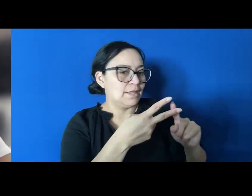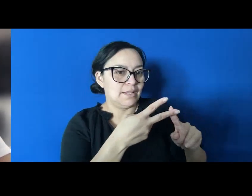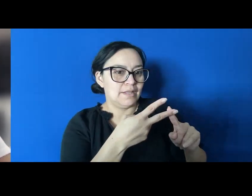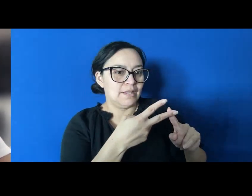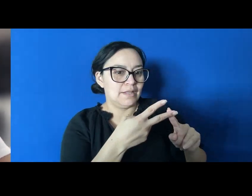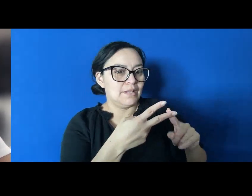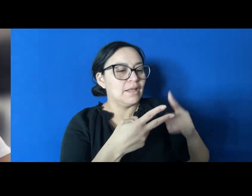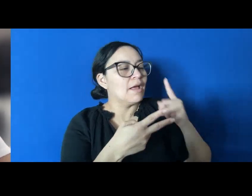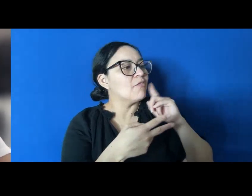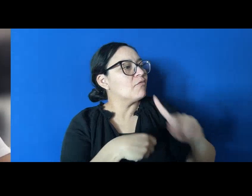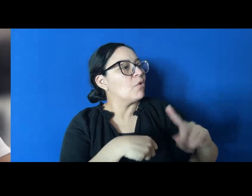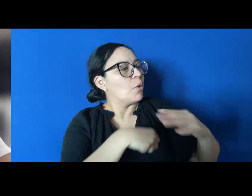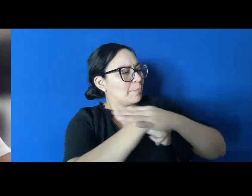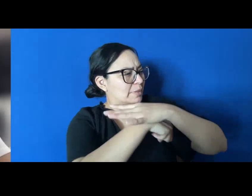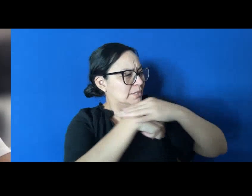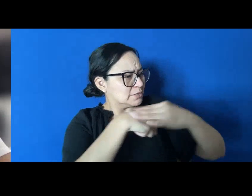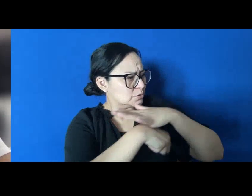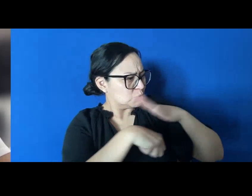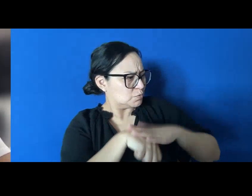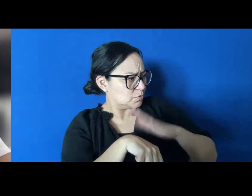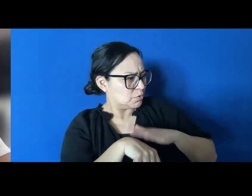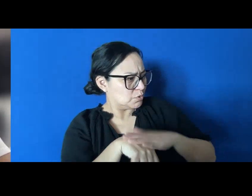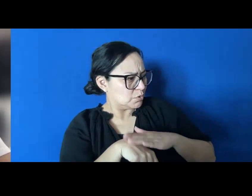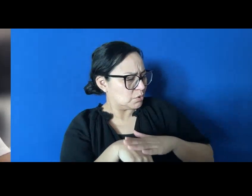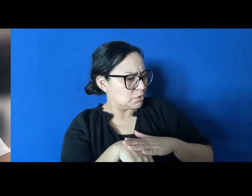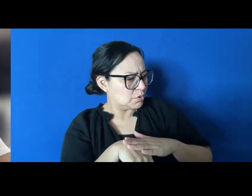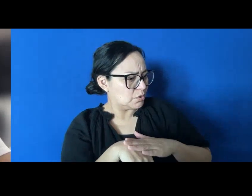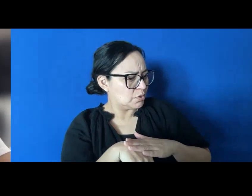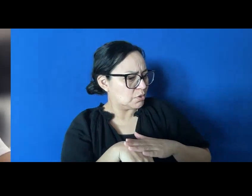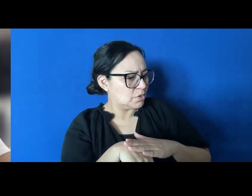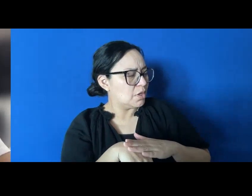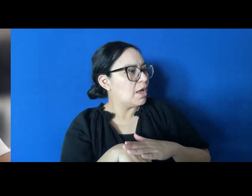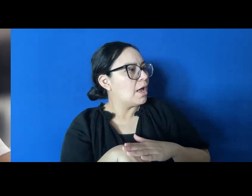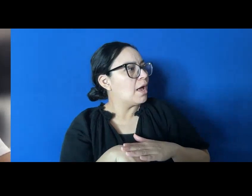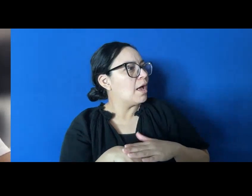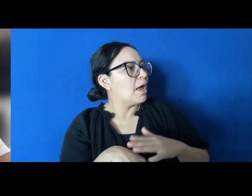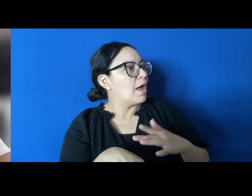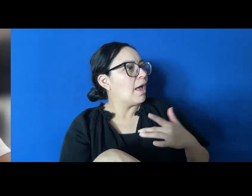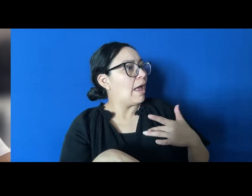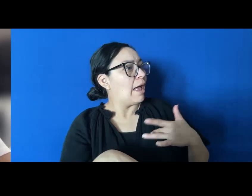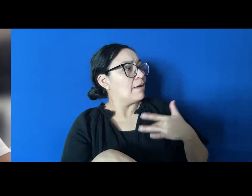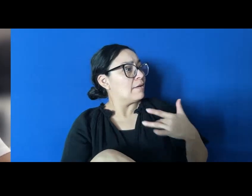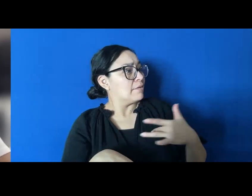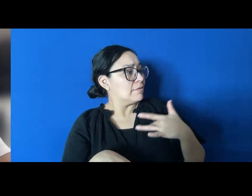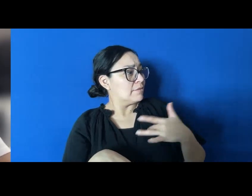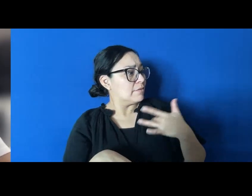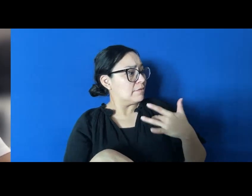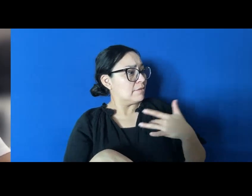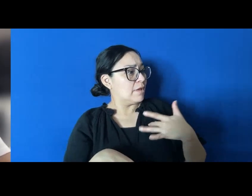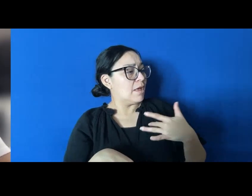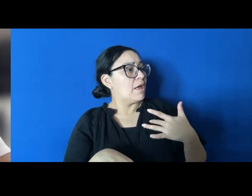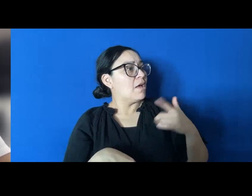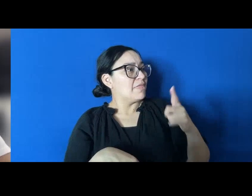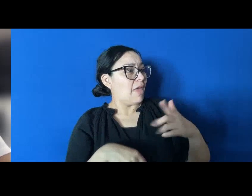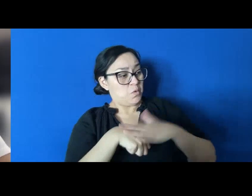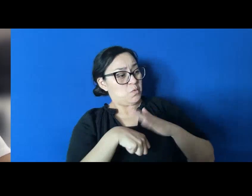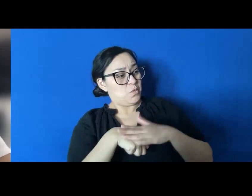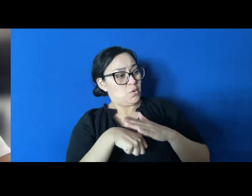Last question, for the beach reports, instead, let's say